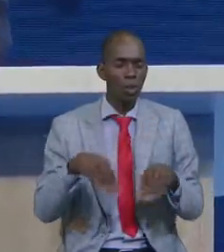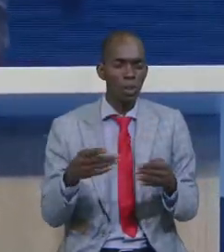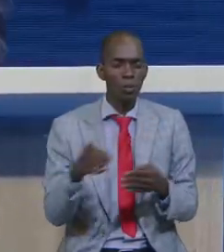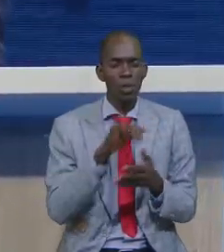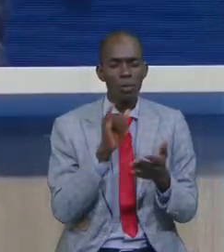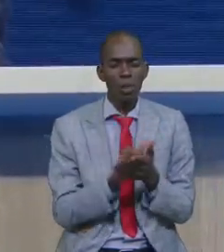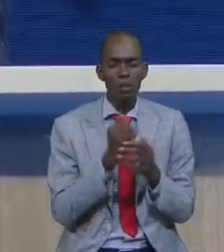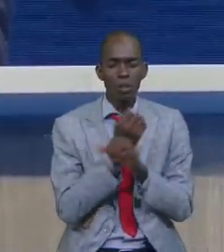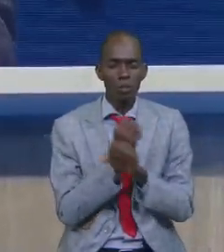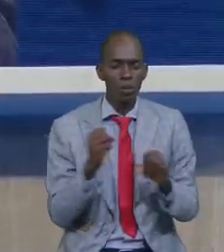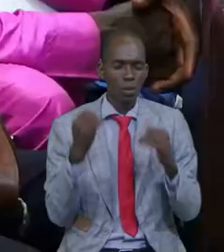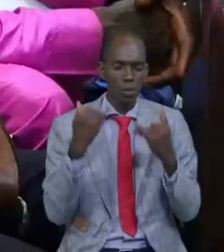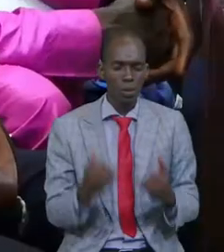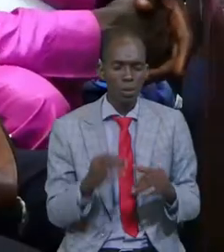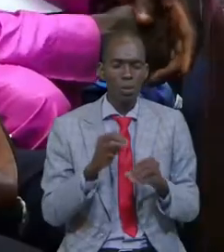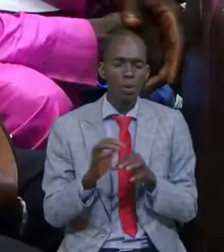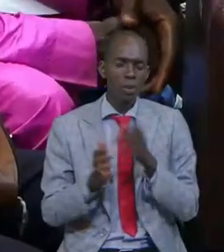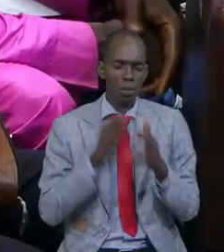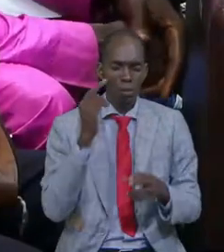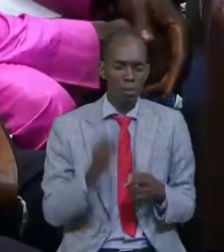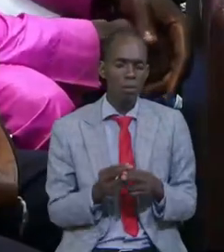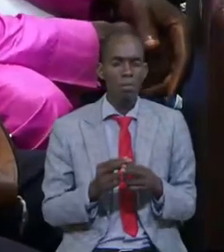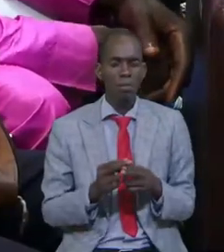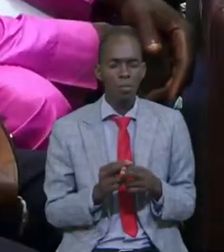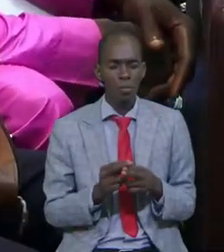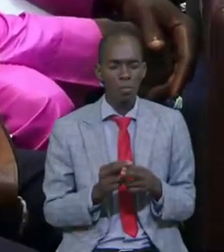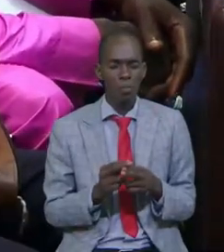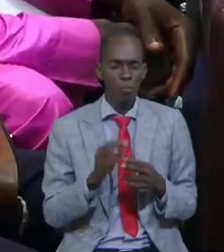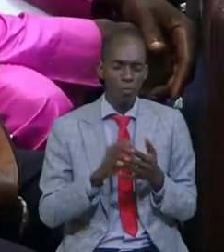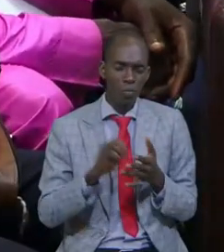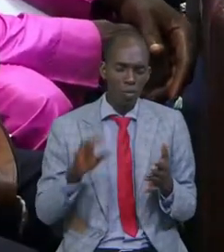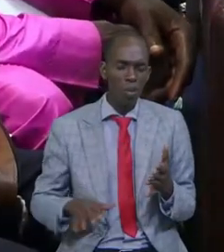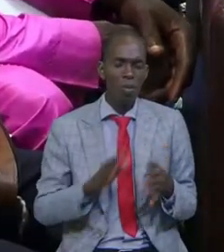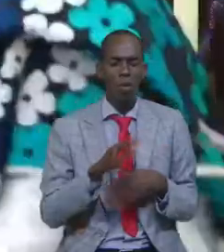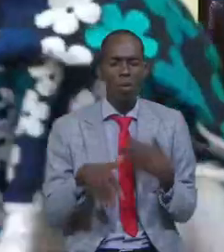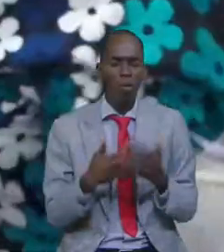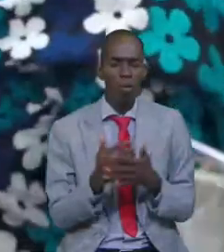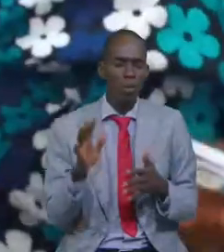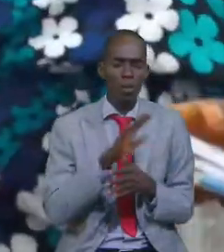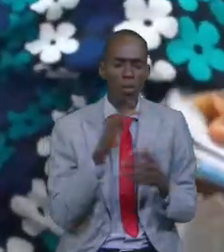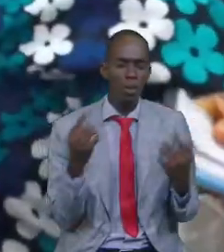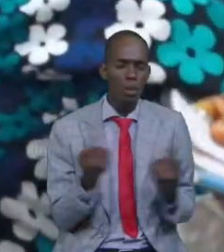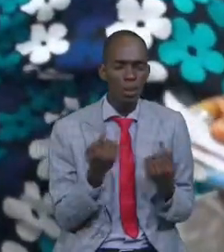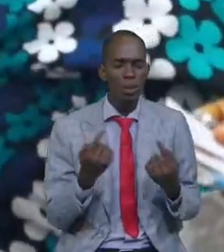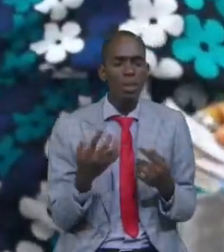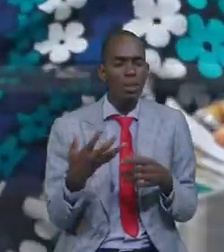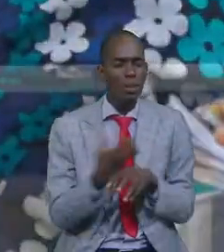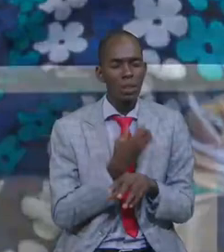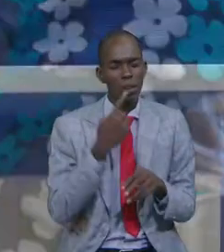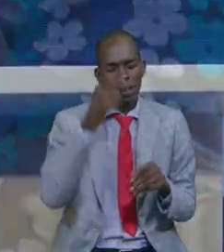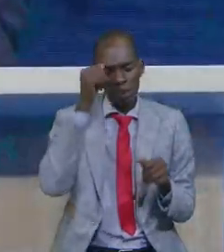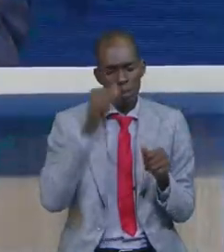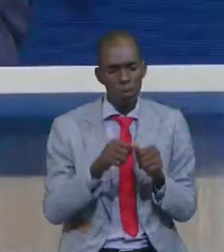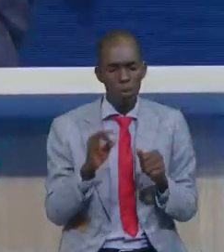salvation now in Jesus' name. Blot out all their sins. Take the remembrance of their